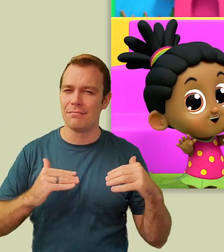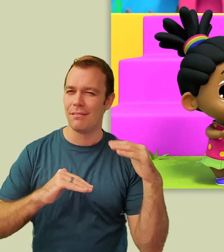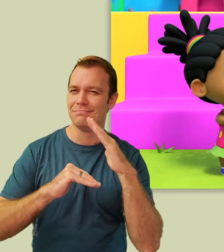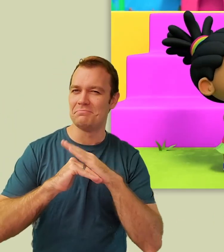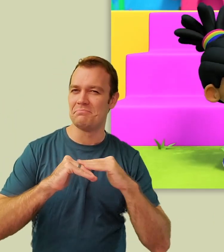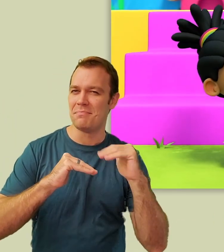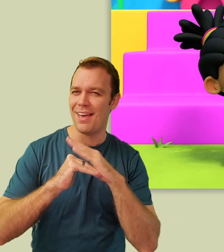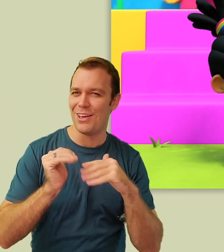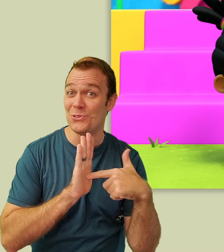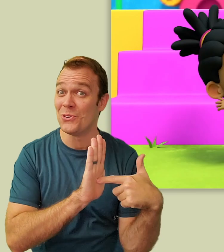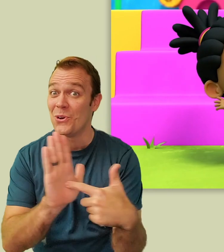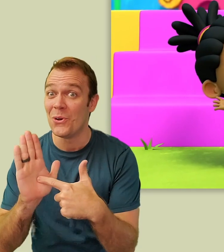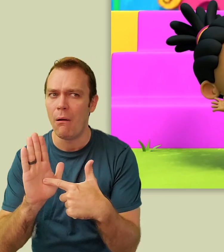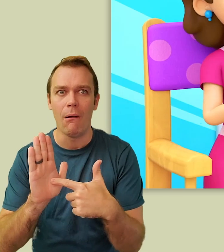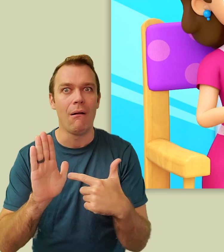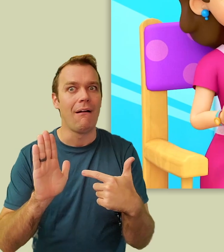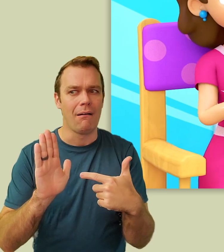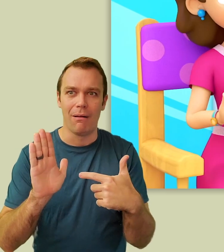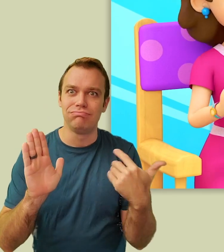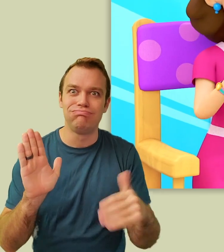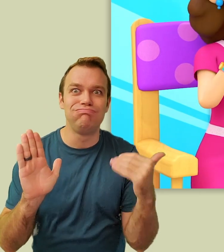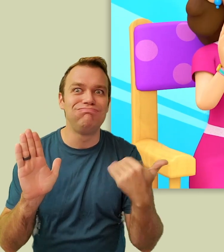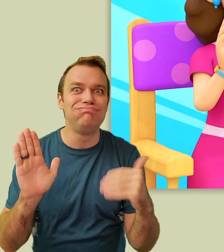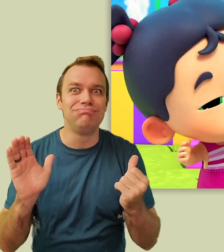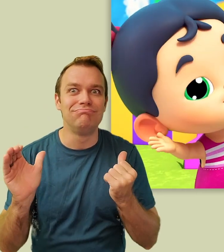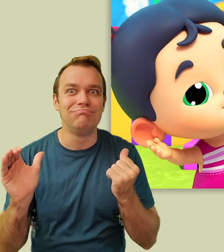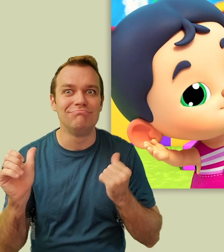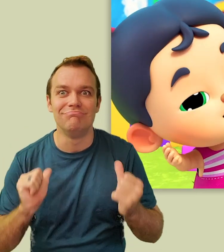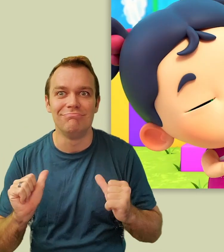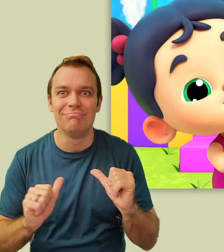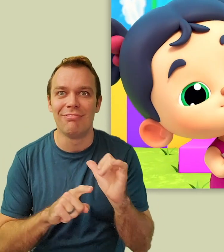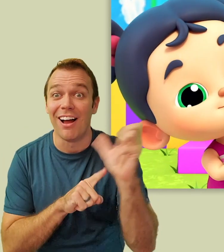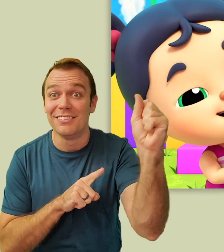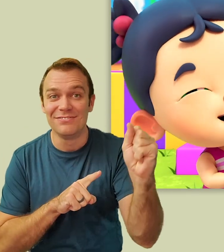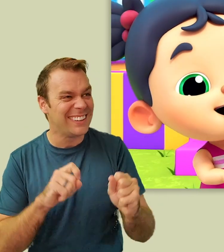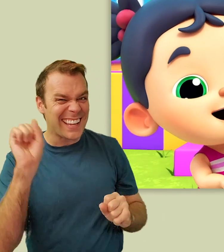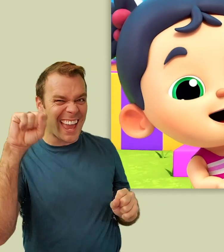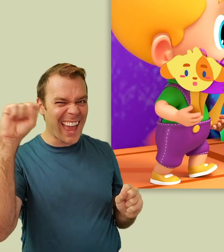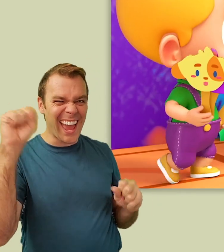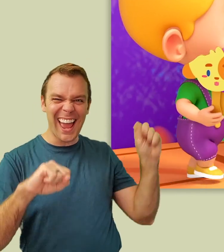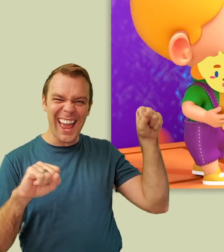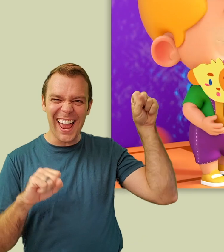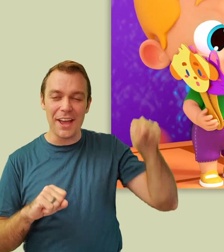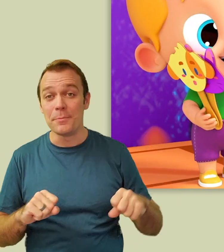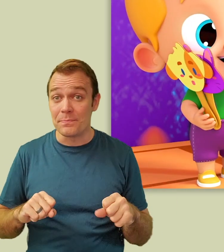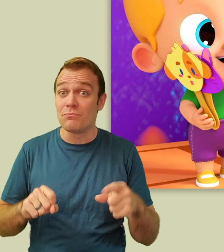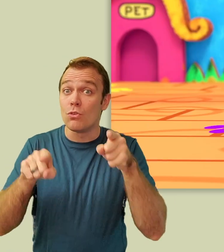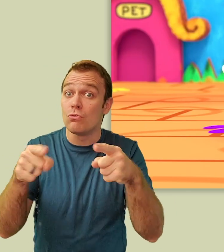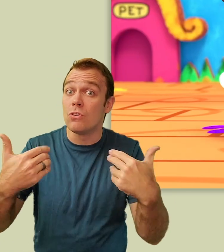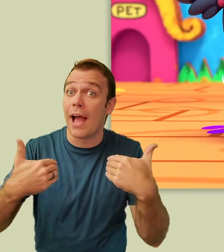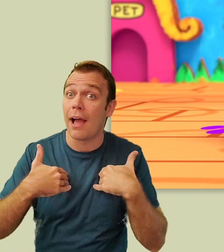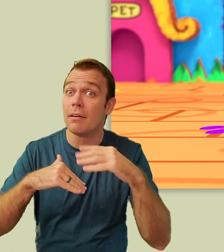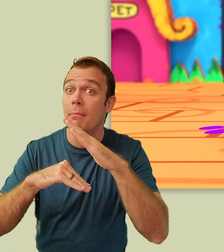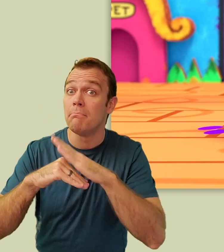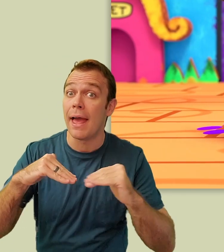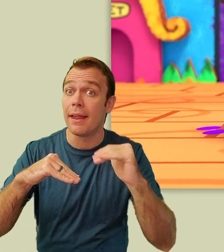first pet show. And have we got a show for you? Yay! Do